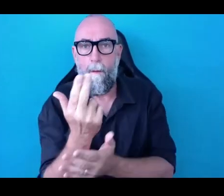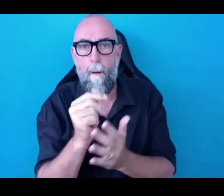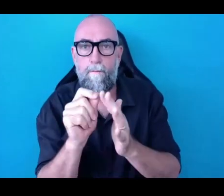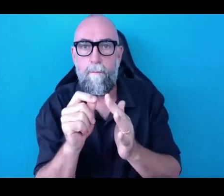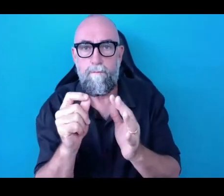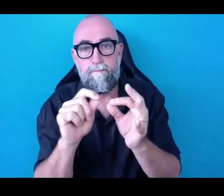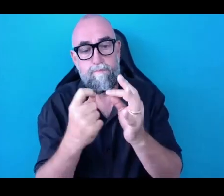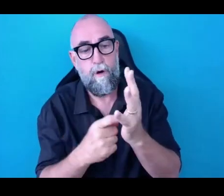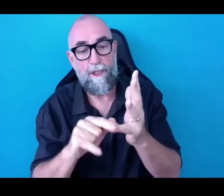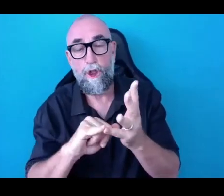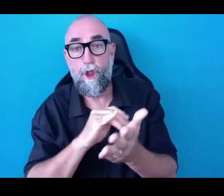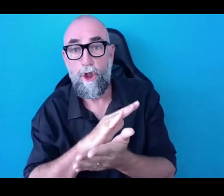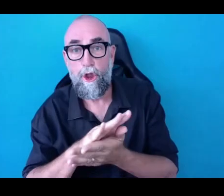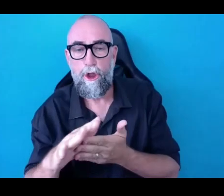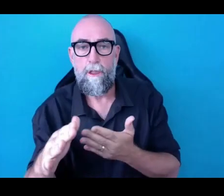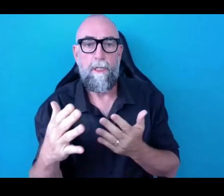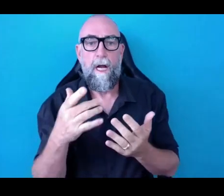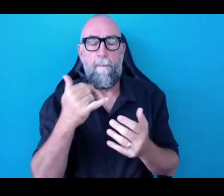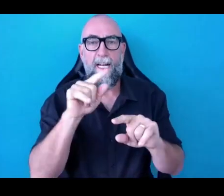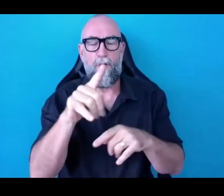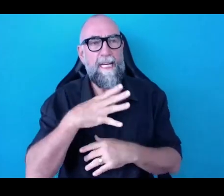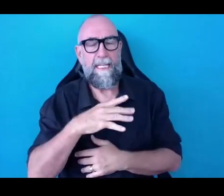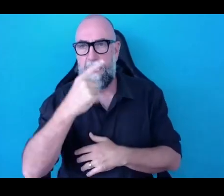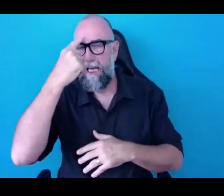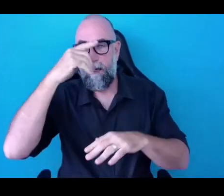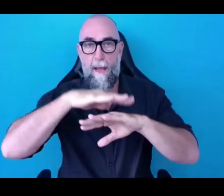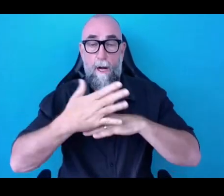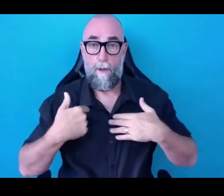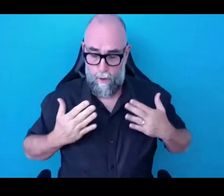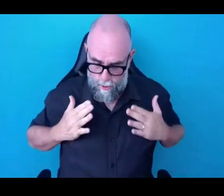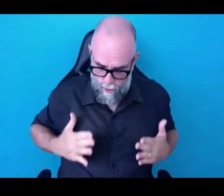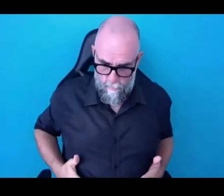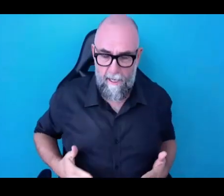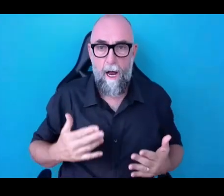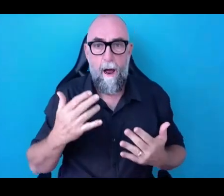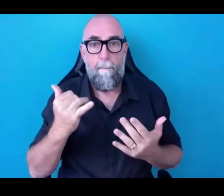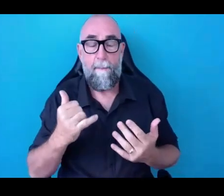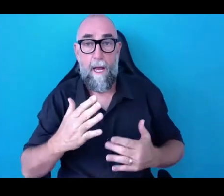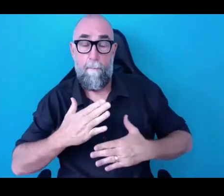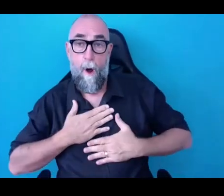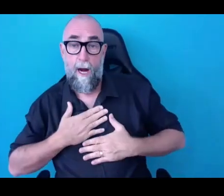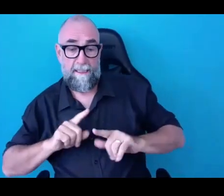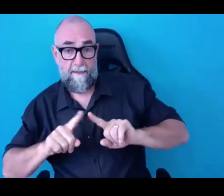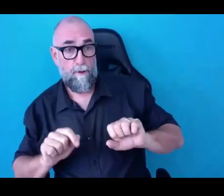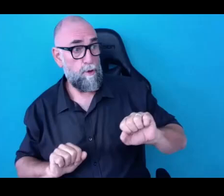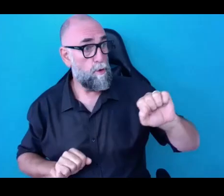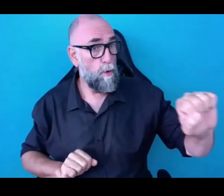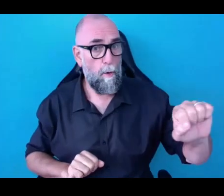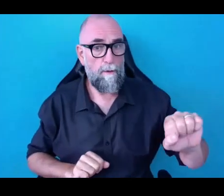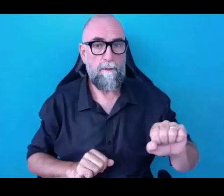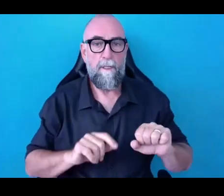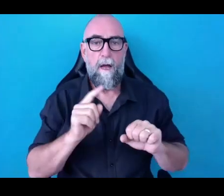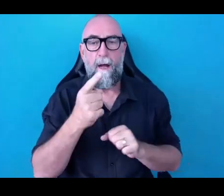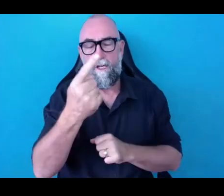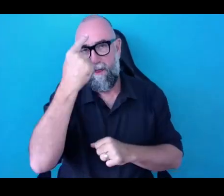of a thinking and being that will innately be different to what yours is. And when you start to, the common thread of humanity